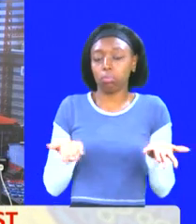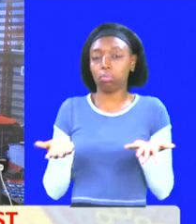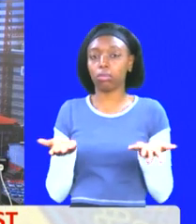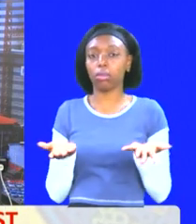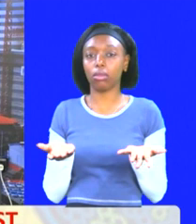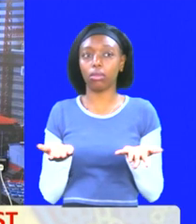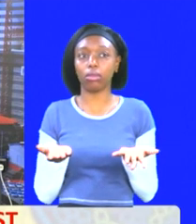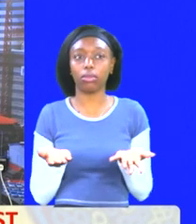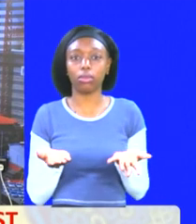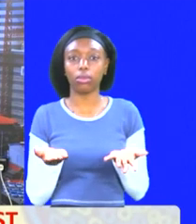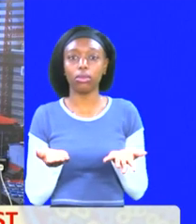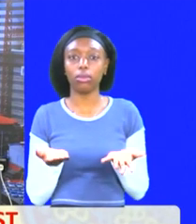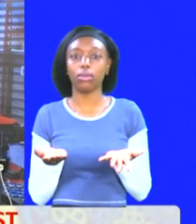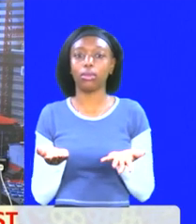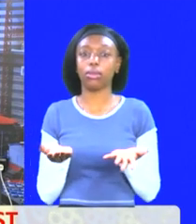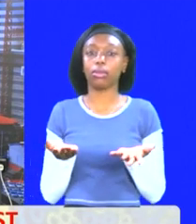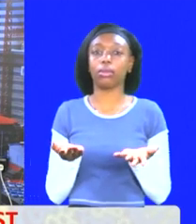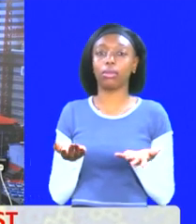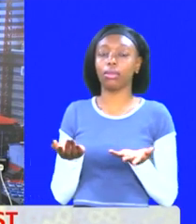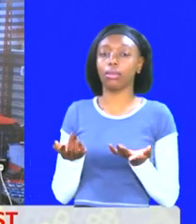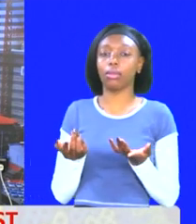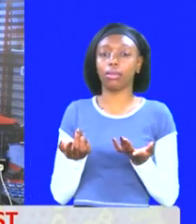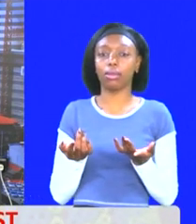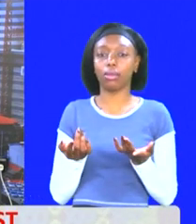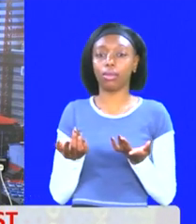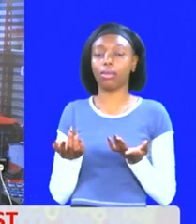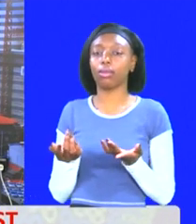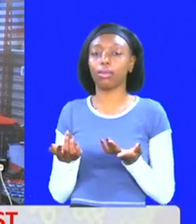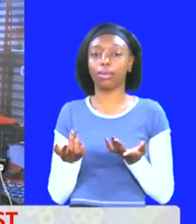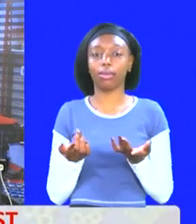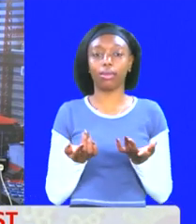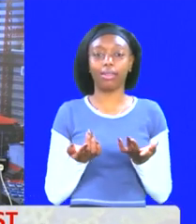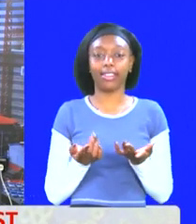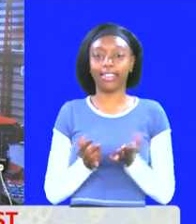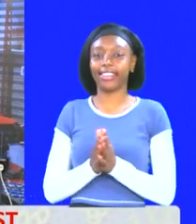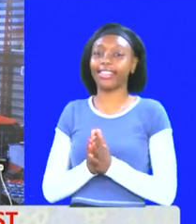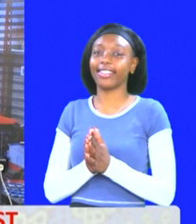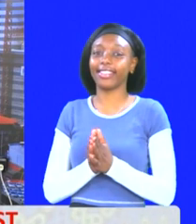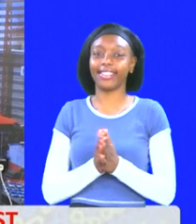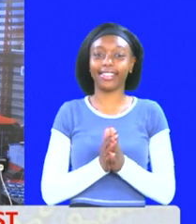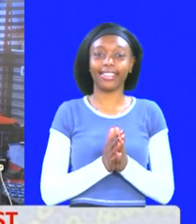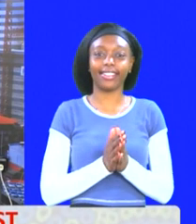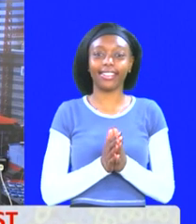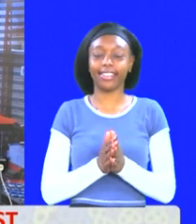Tusianze, lakini rasa atakuwa represented. Jumani aje? Atatokea. After 20 months, sana.